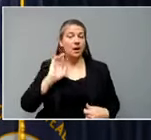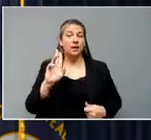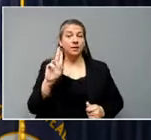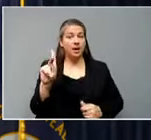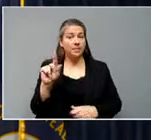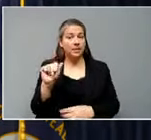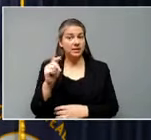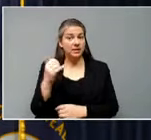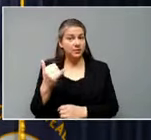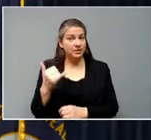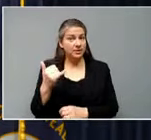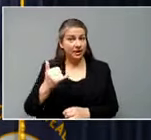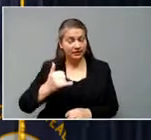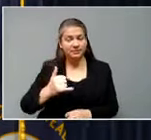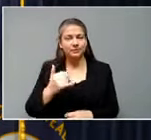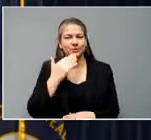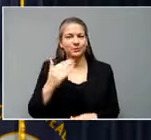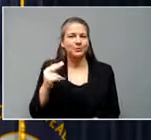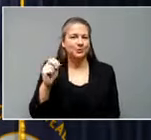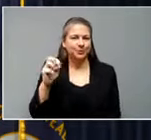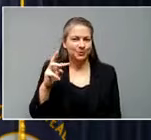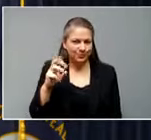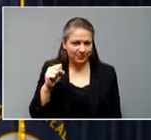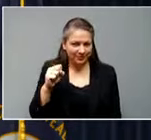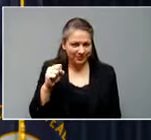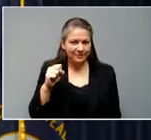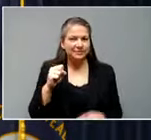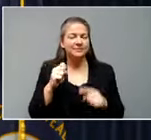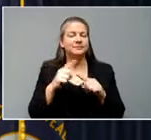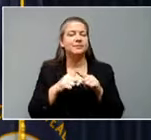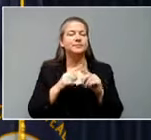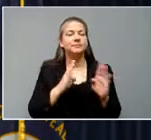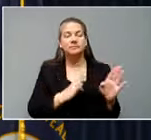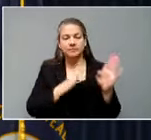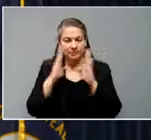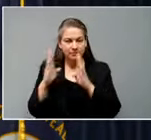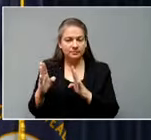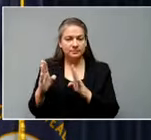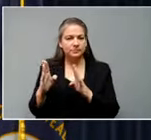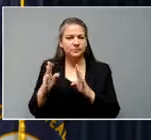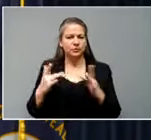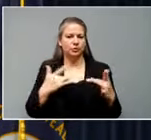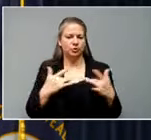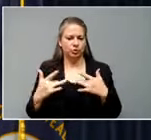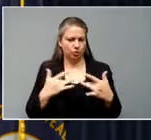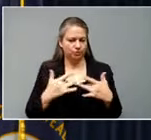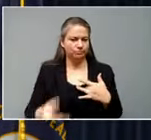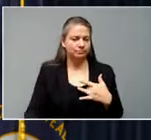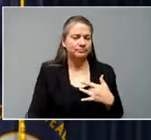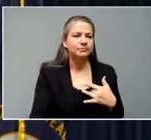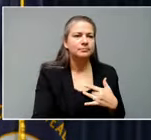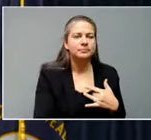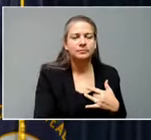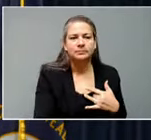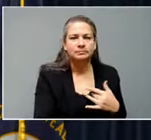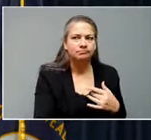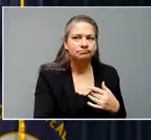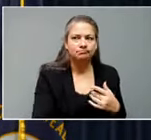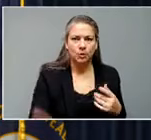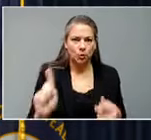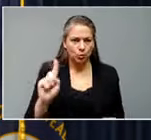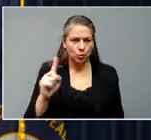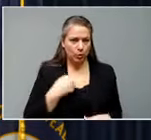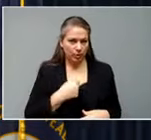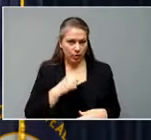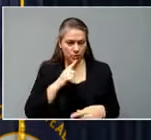good news and then move into concerns about where we are in